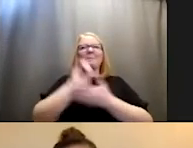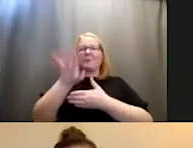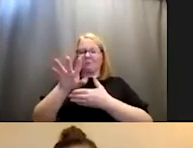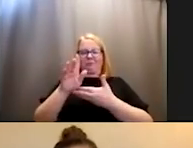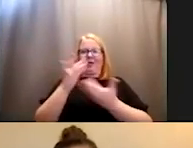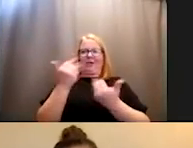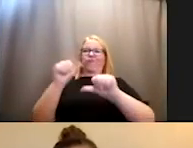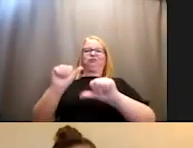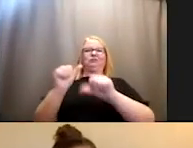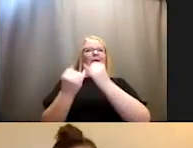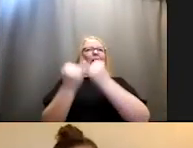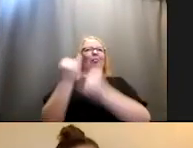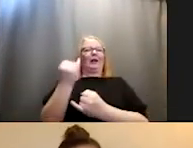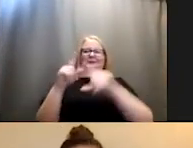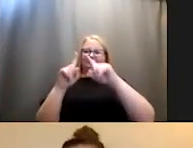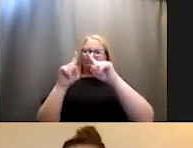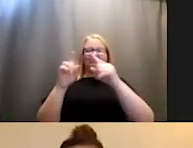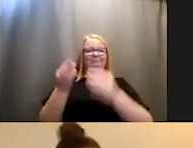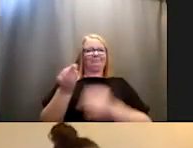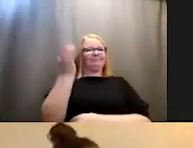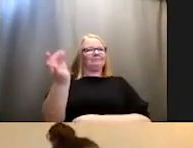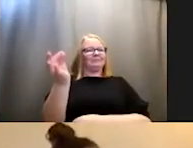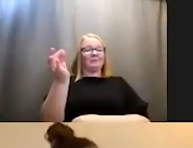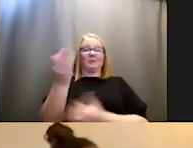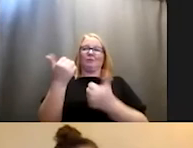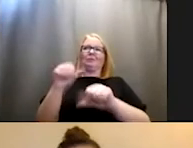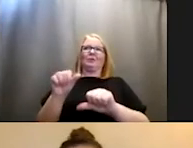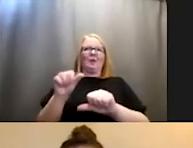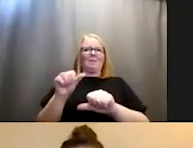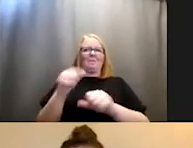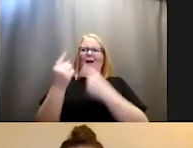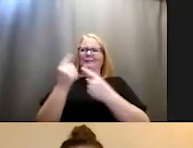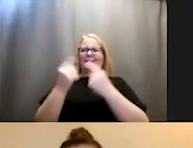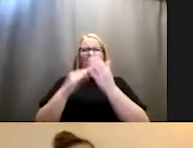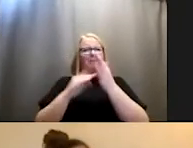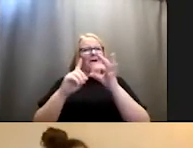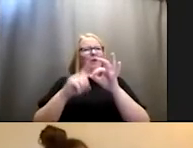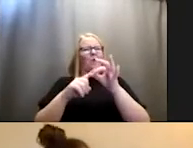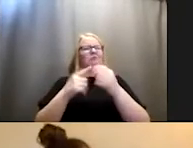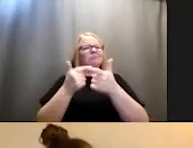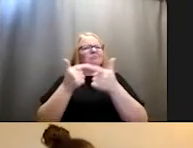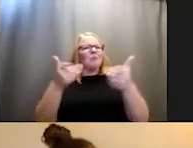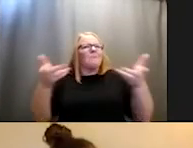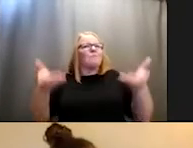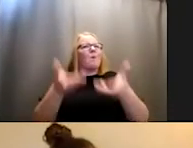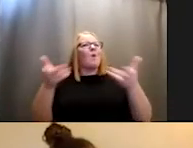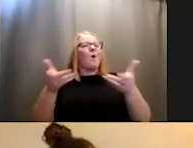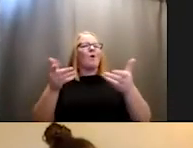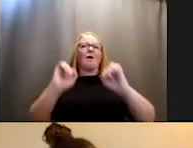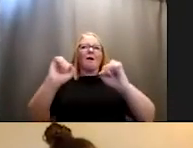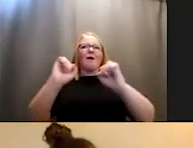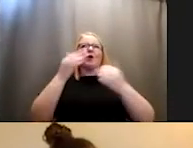has these personal connections already from having an established fashion brand that she can use to promote her cosmetics brand, almost as